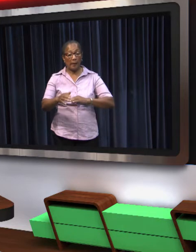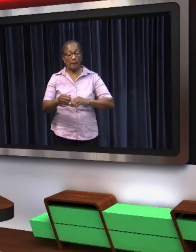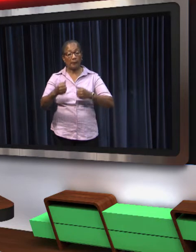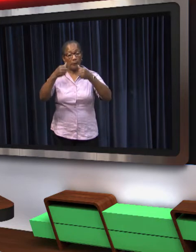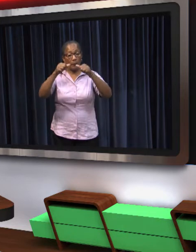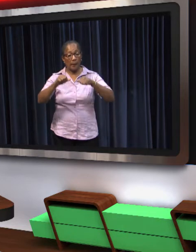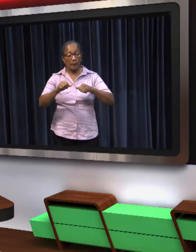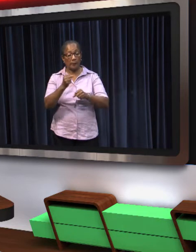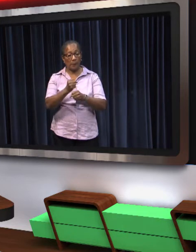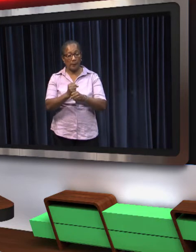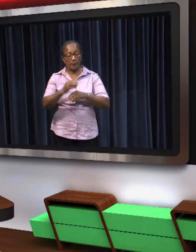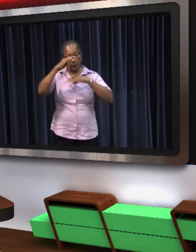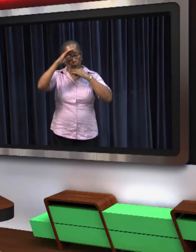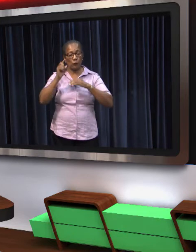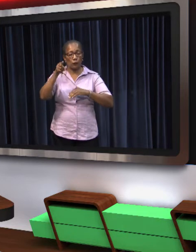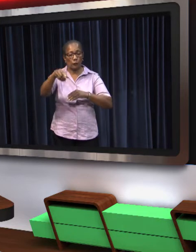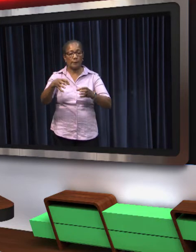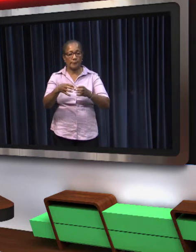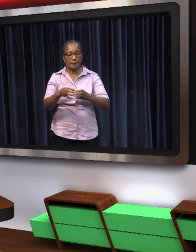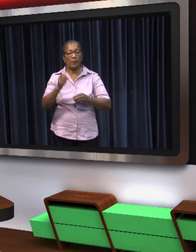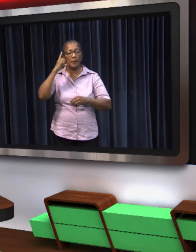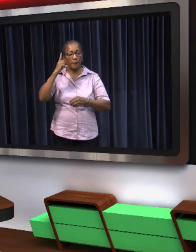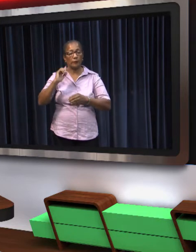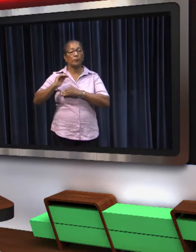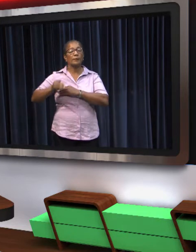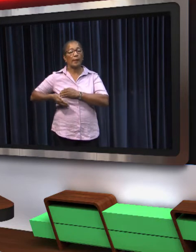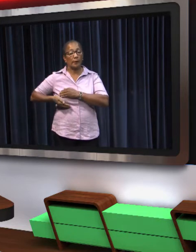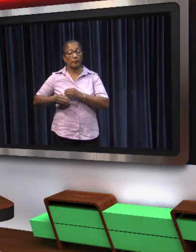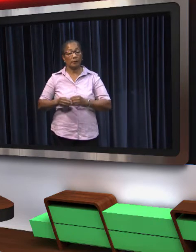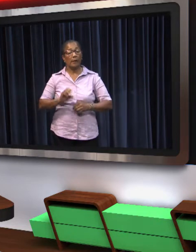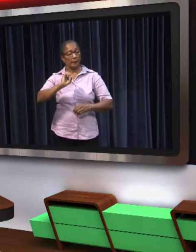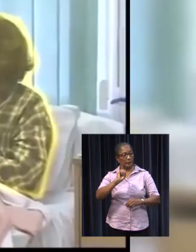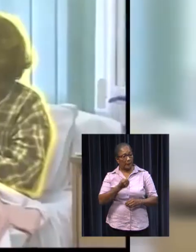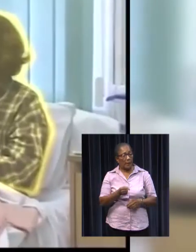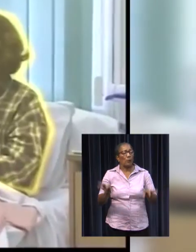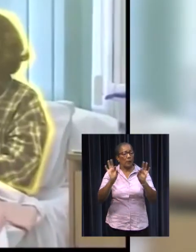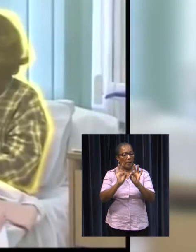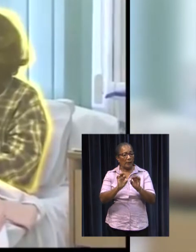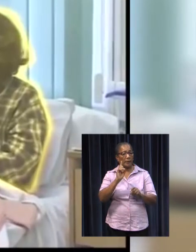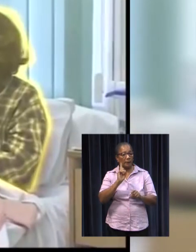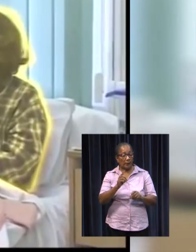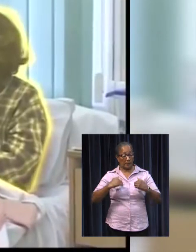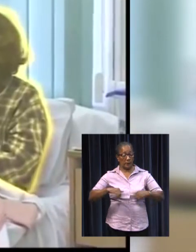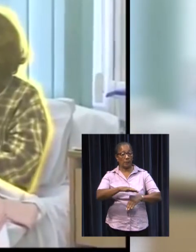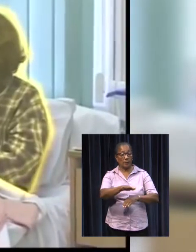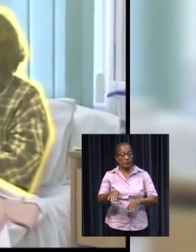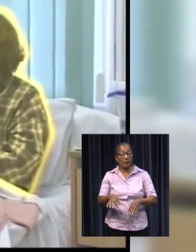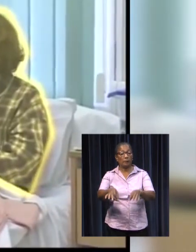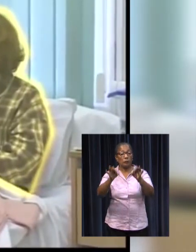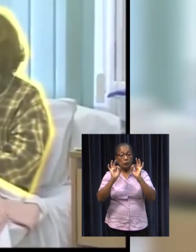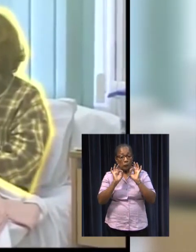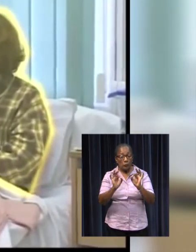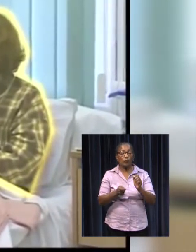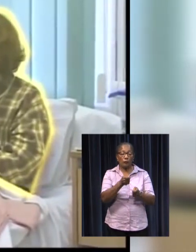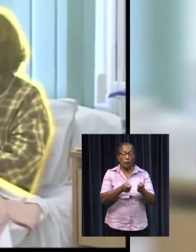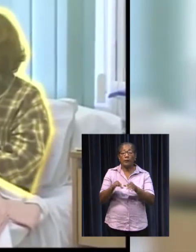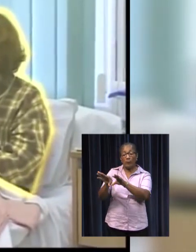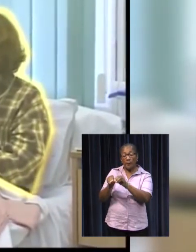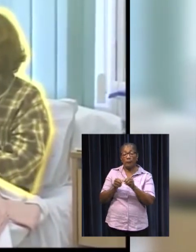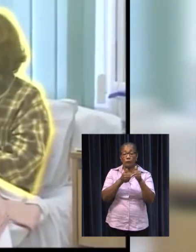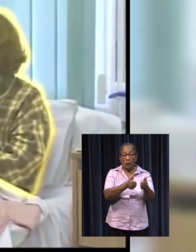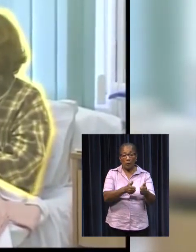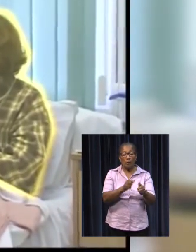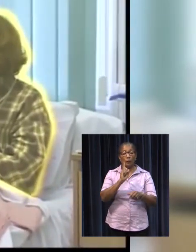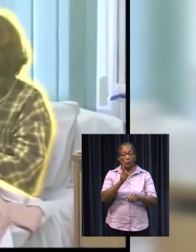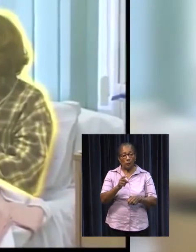formulated a national plan with its main goal to protect the society. It is therefore very important for the community to